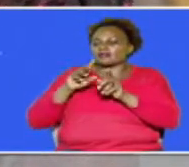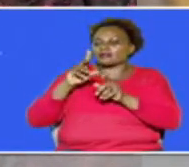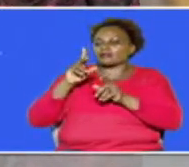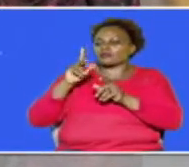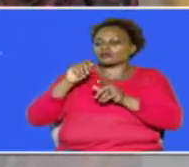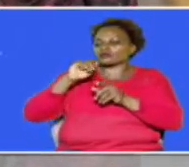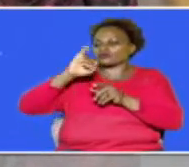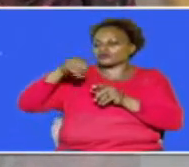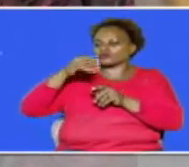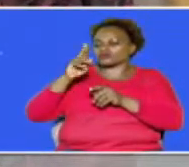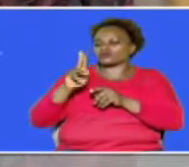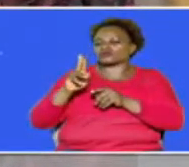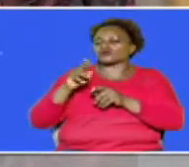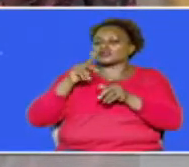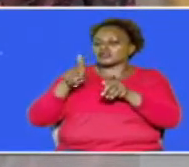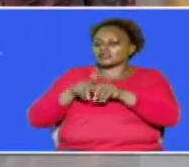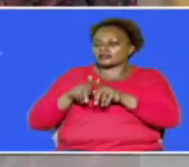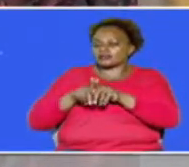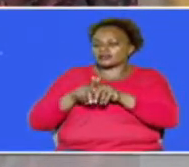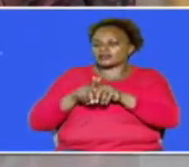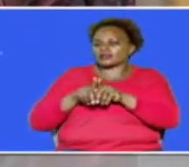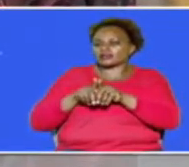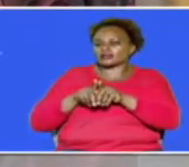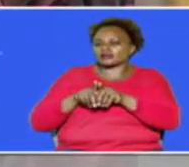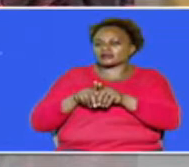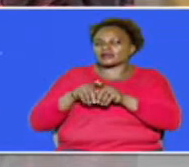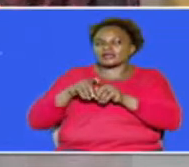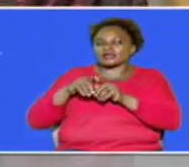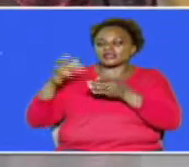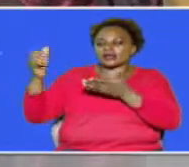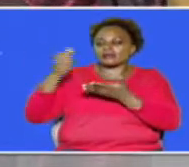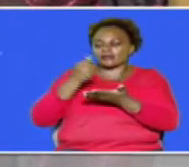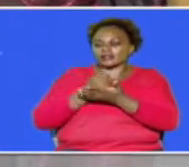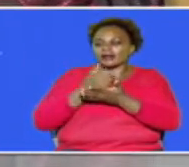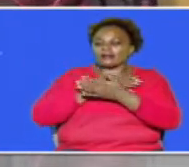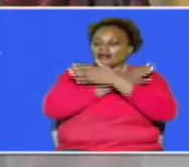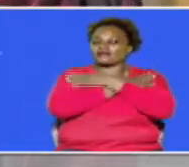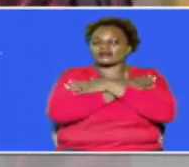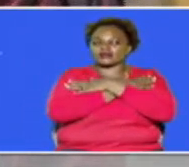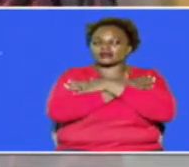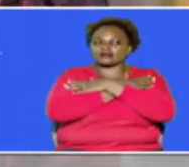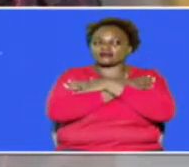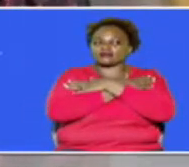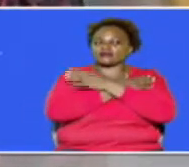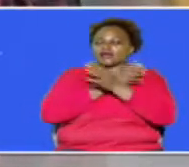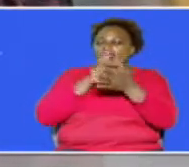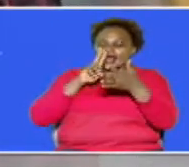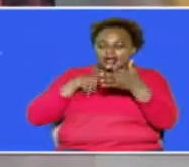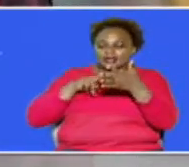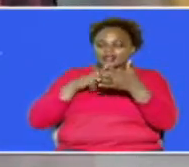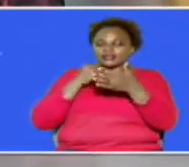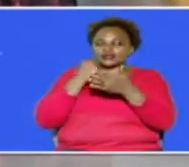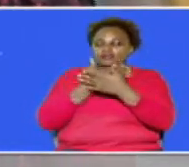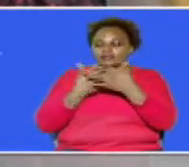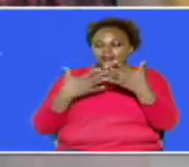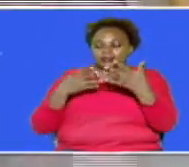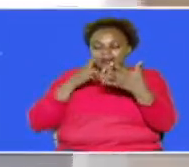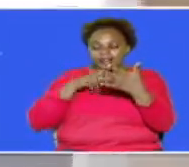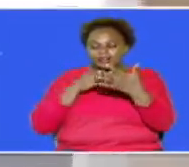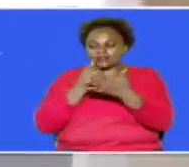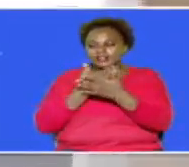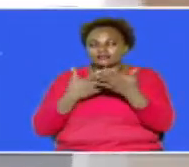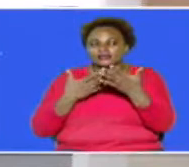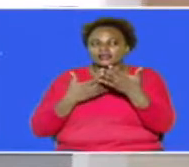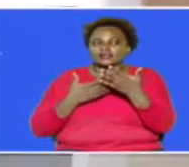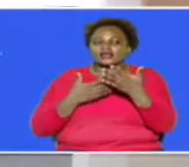a party leader of a constituent party. So Tuju is appointed. Tuju is my friend. But I read it in the newspaper in the morning. You didn't know about it. I didn't know about it.